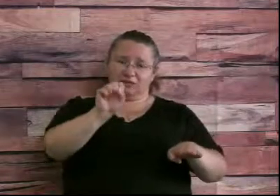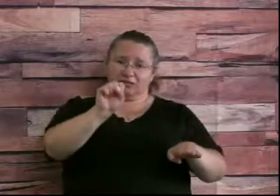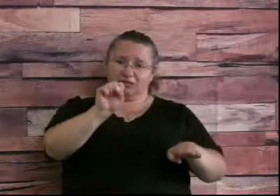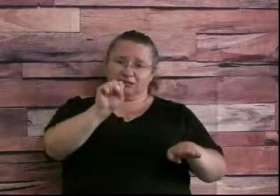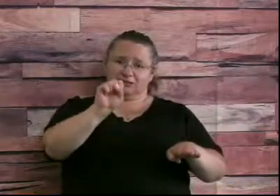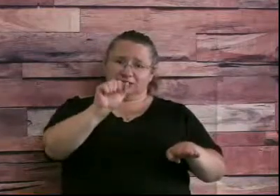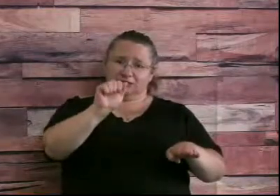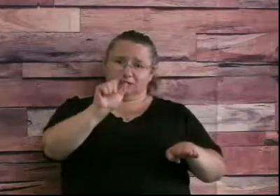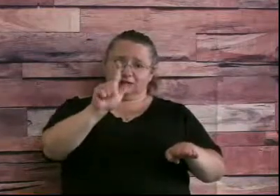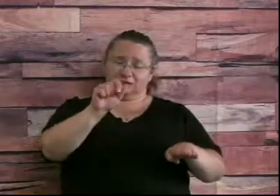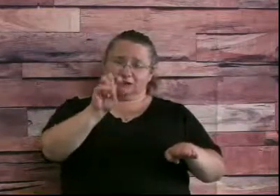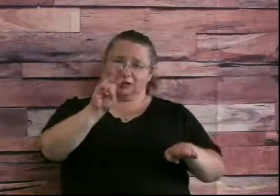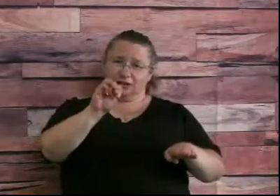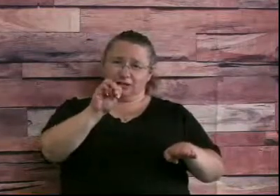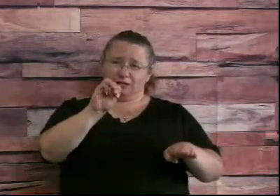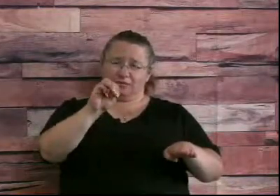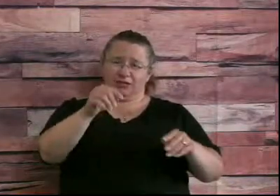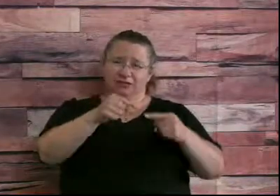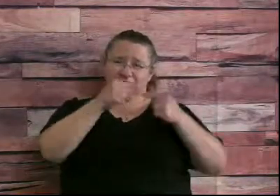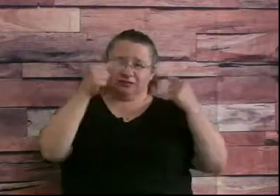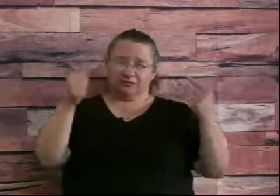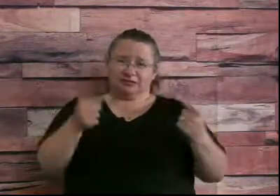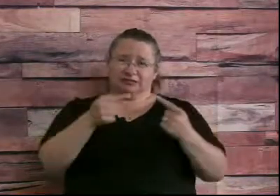people started worshiping golden calves.